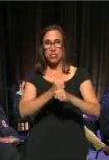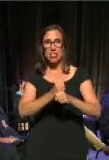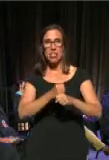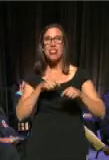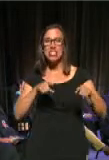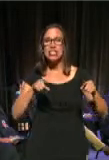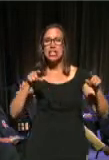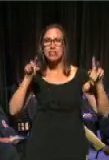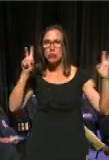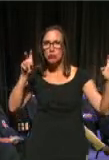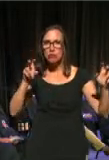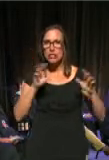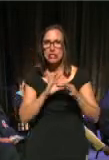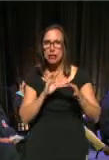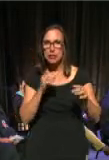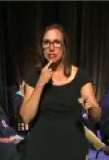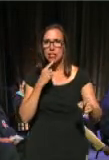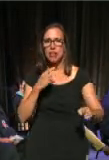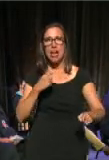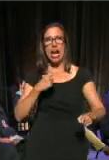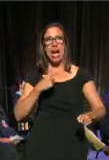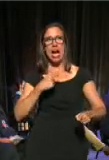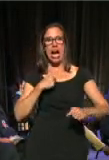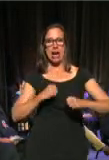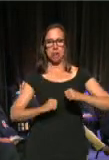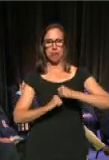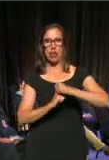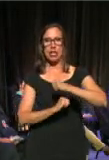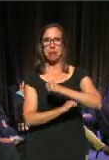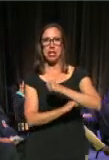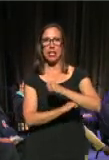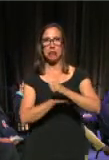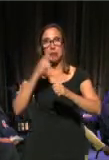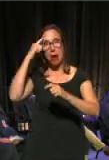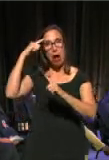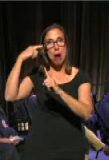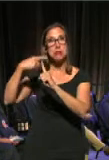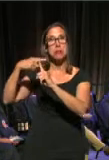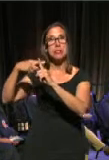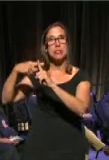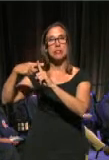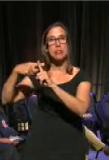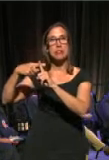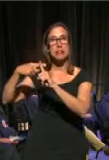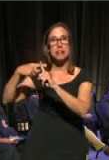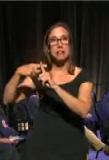a statement that he makes. "I am fundamentally an optimist.